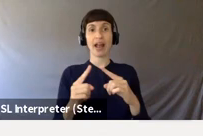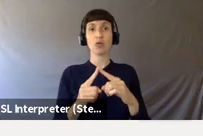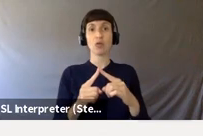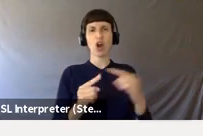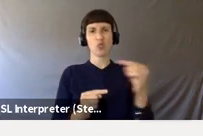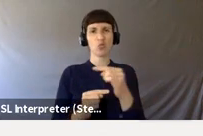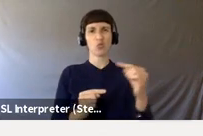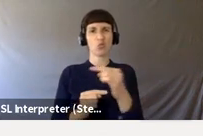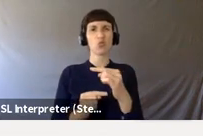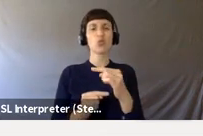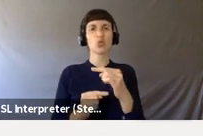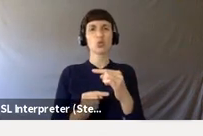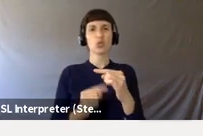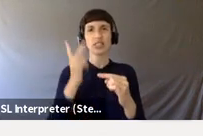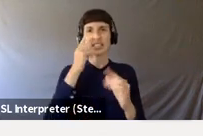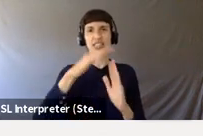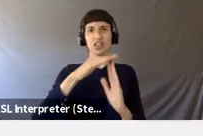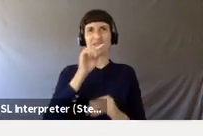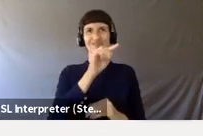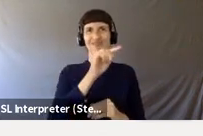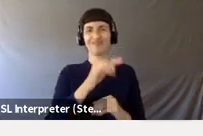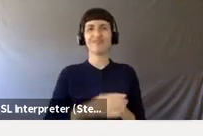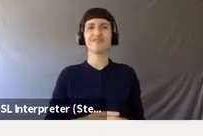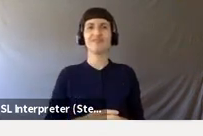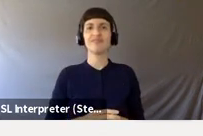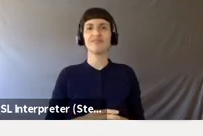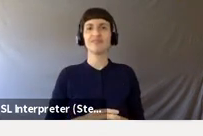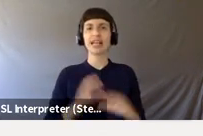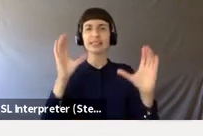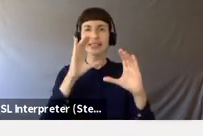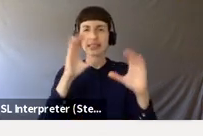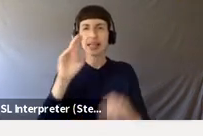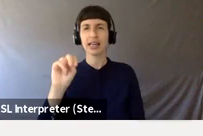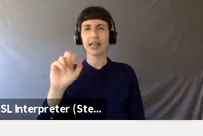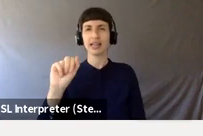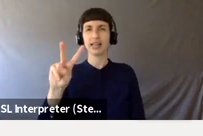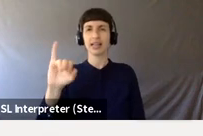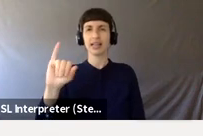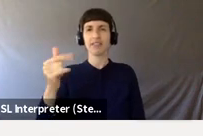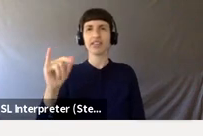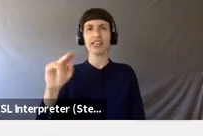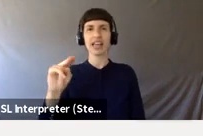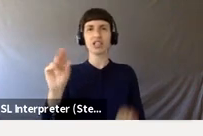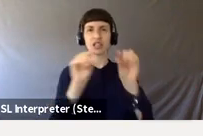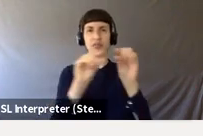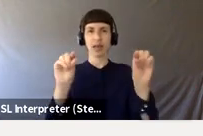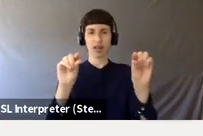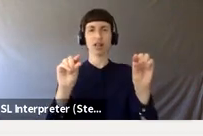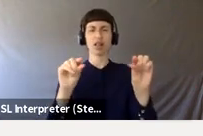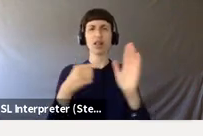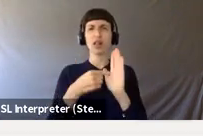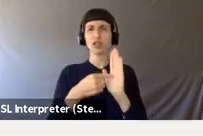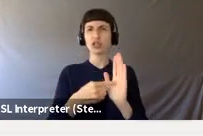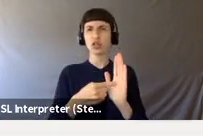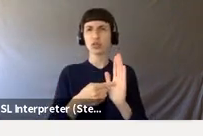arrow right next to the top here. This navigation panel is really helpful for me because it tells me what space or what notebooks I'm